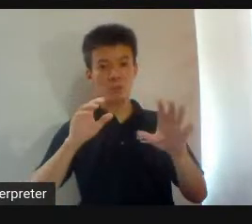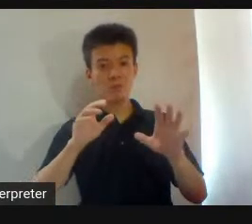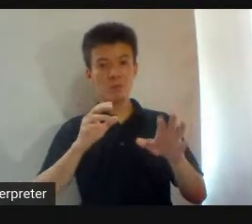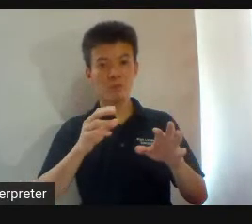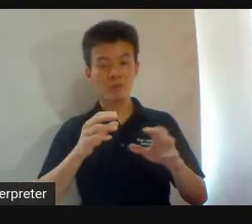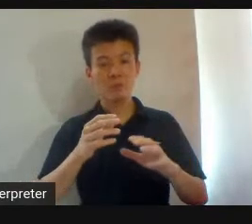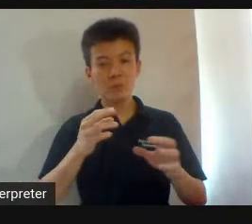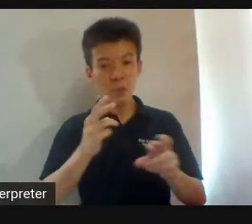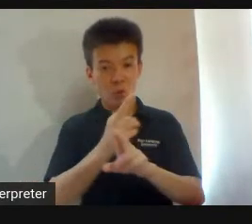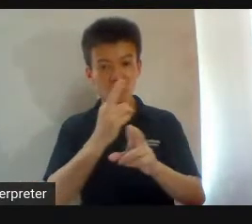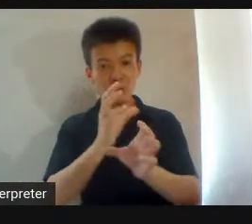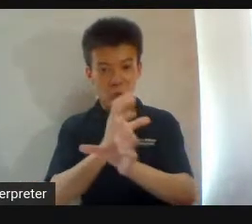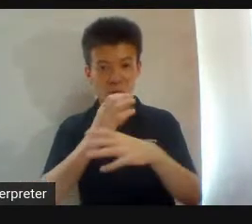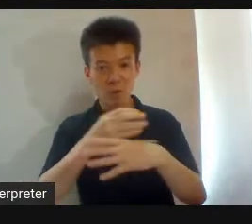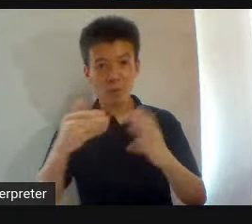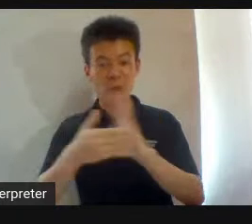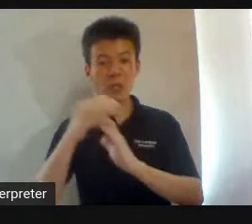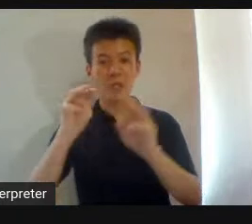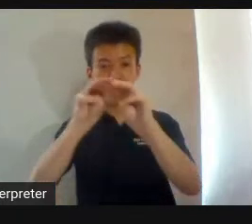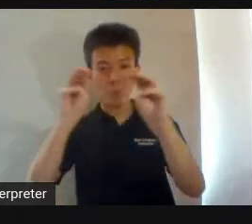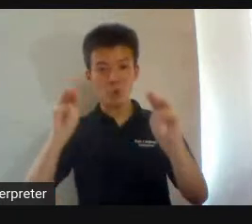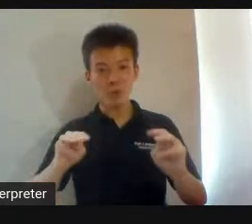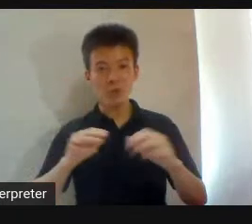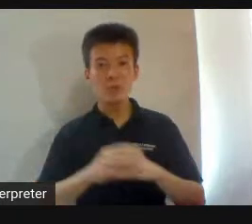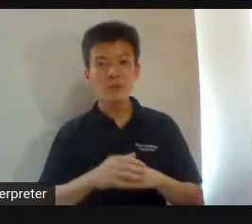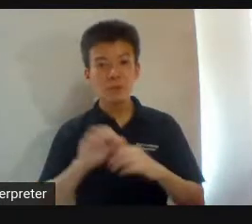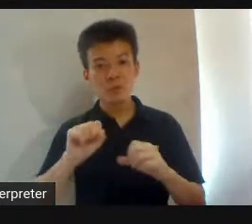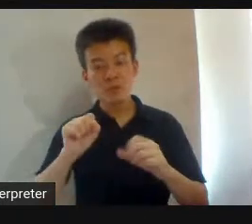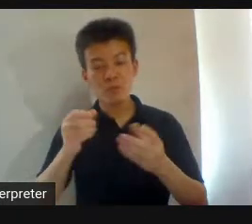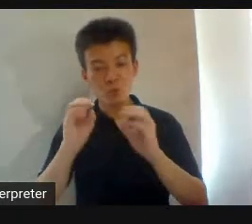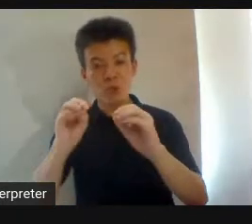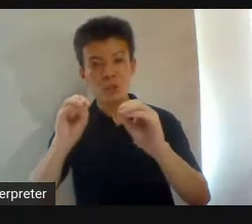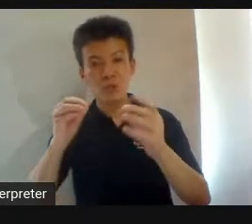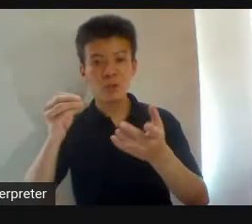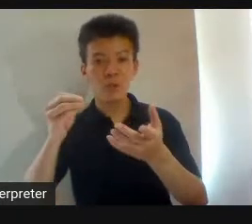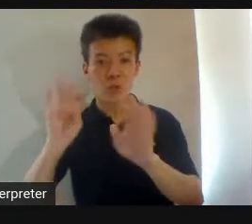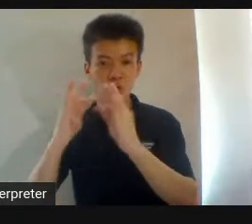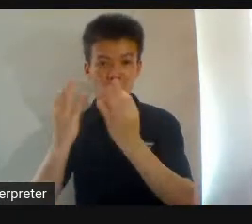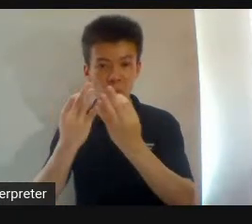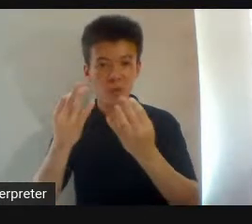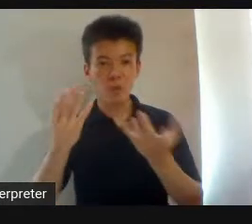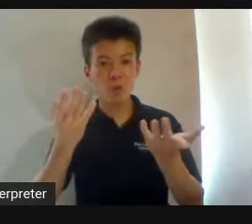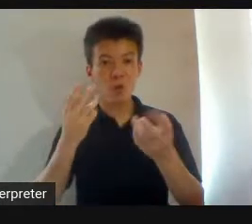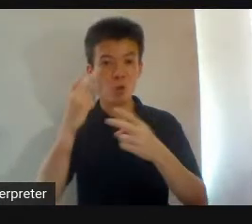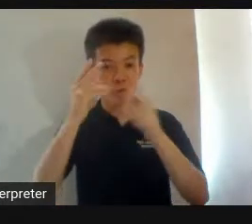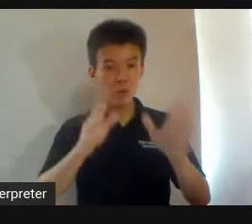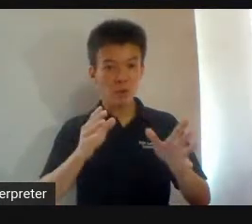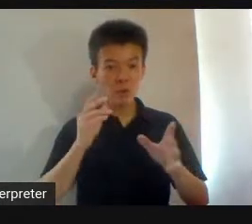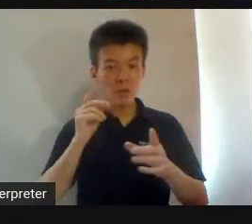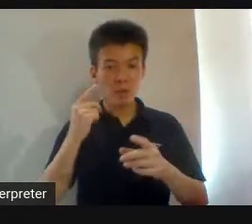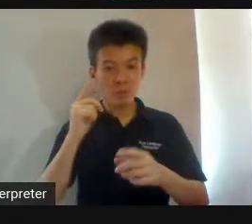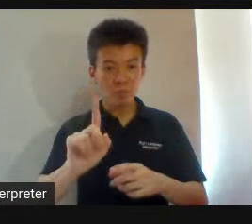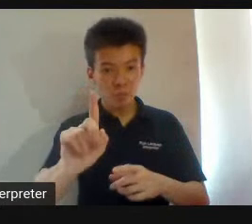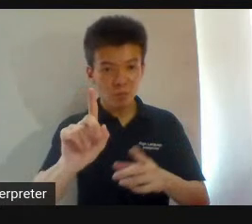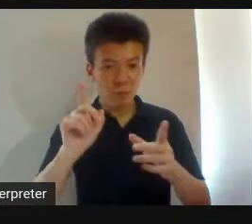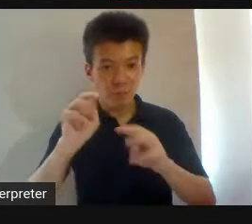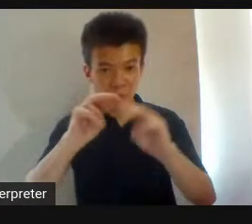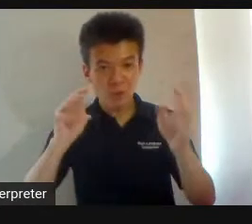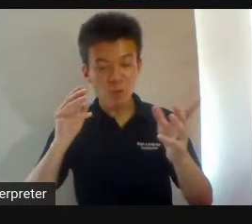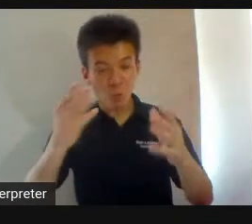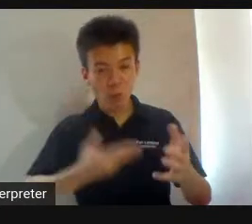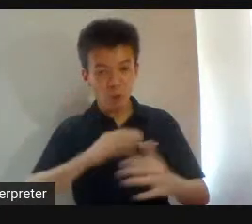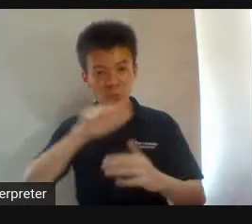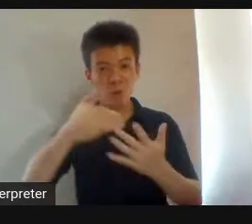regularly created by the museum to be able to educate families or visitors that this is a museum that really welcomes all kinds